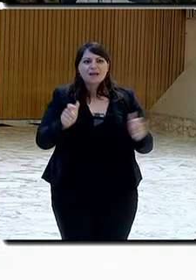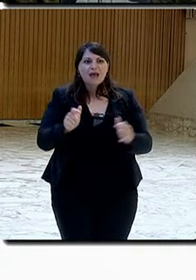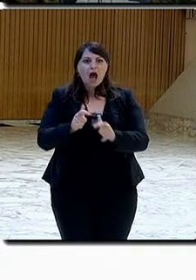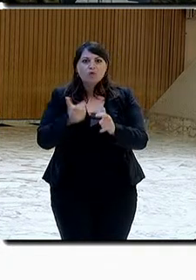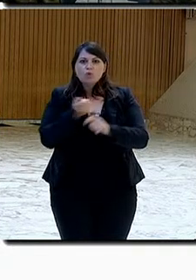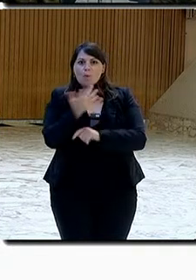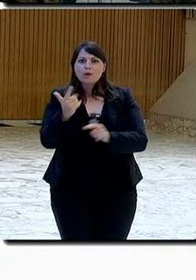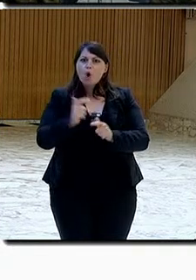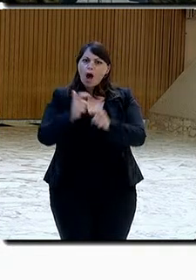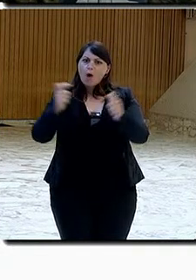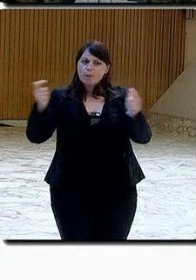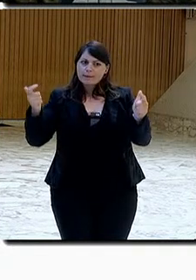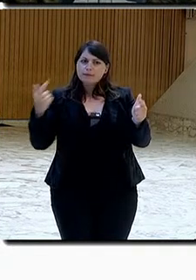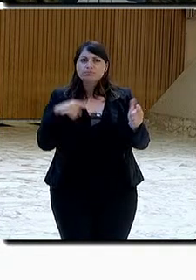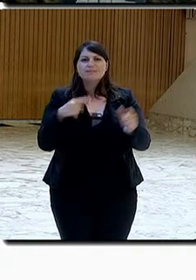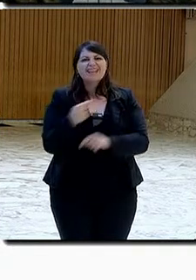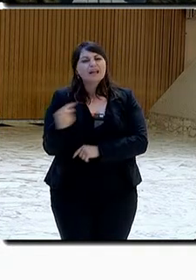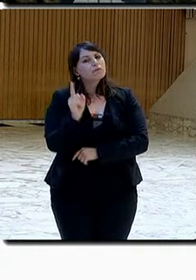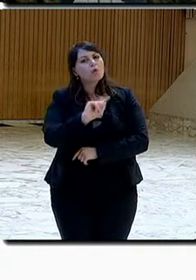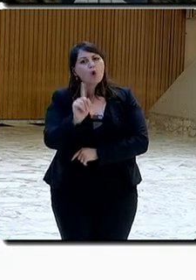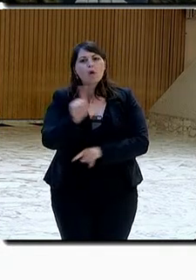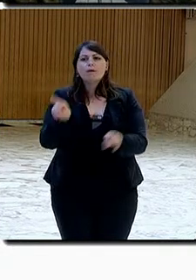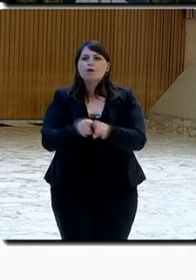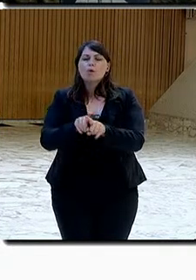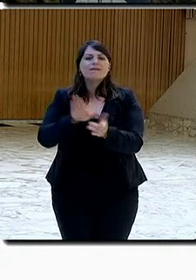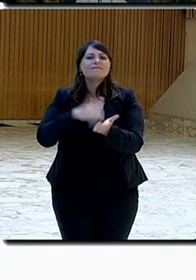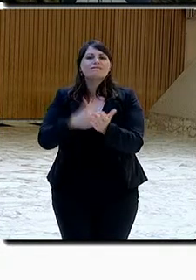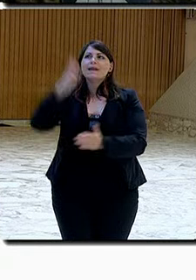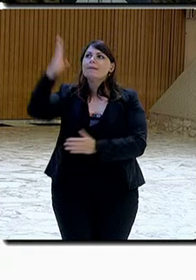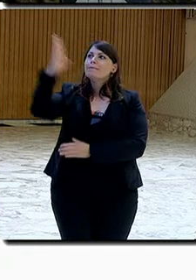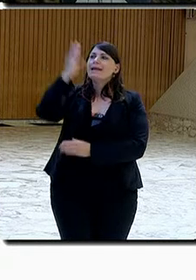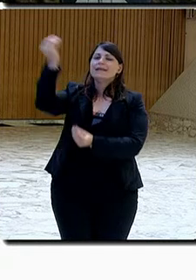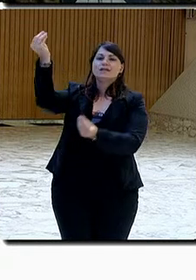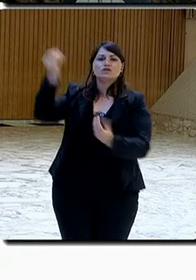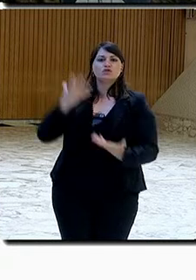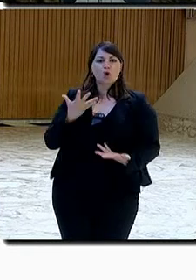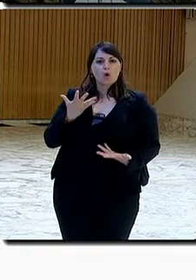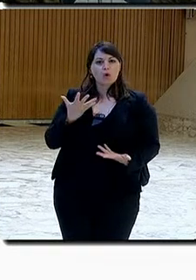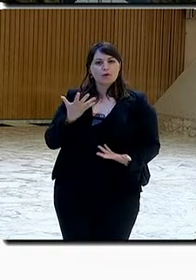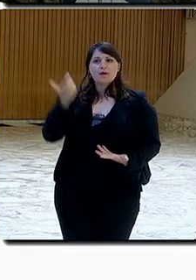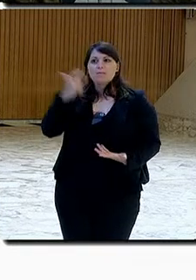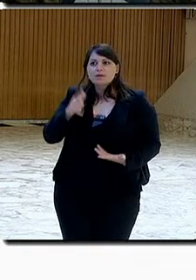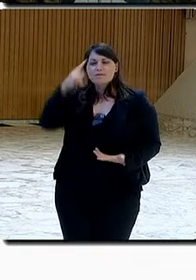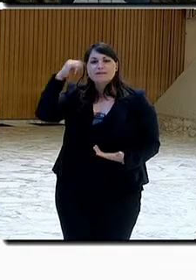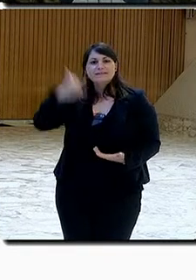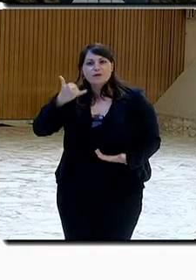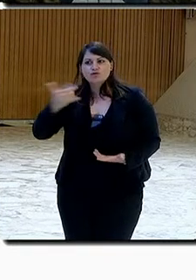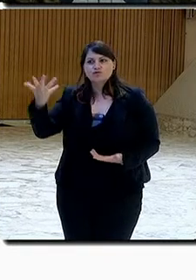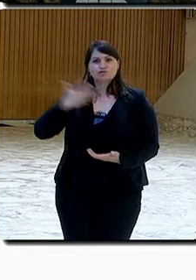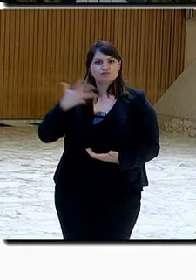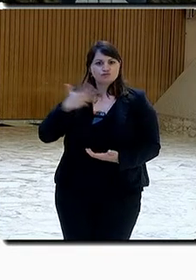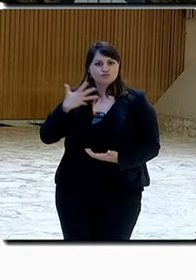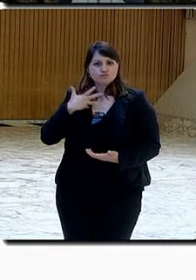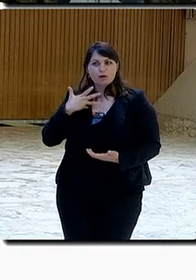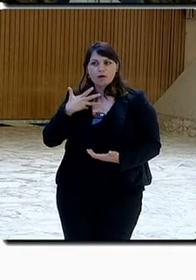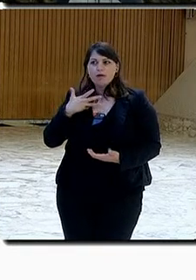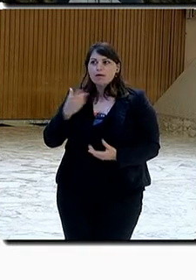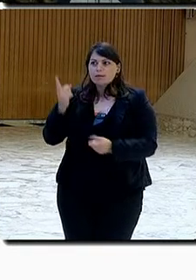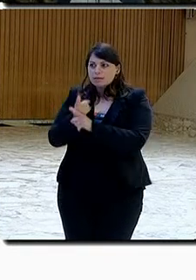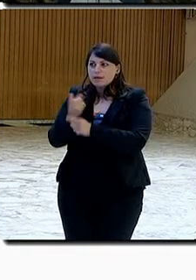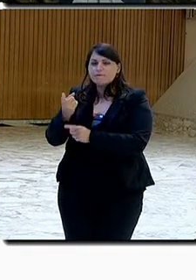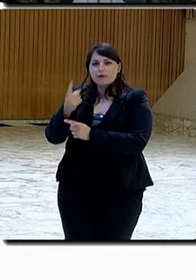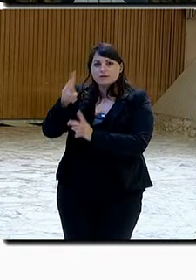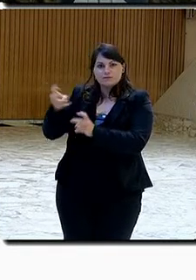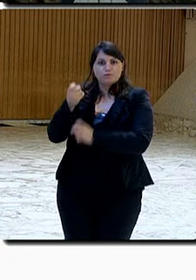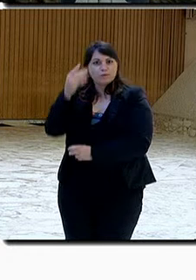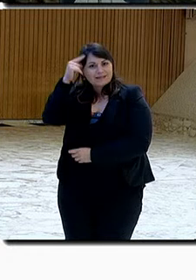society. Every generation can learn from the experience and wisdom of the generation that preceded it. Indeed, the provision of